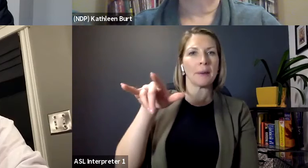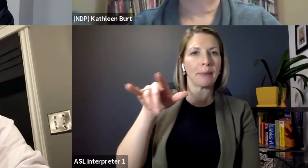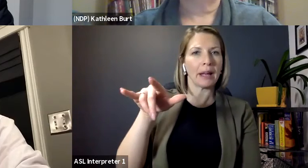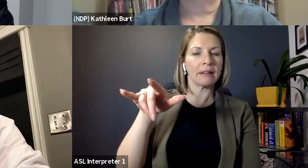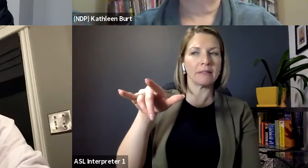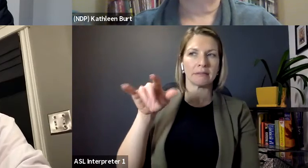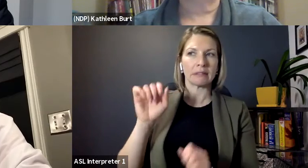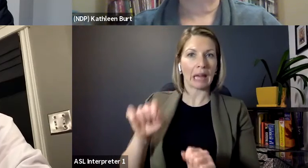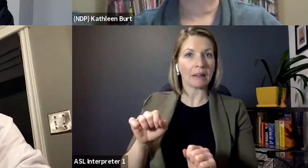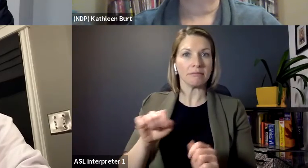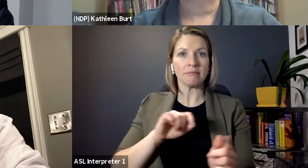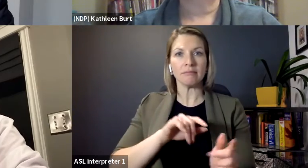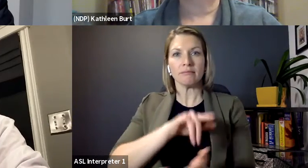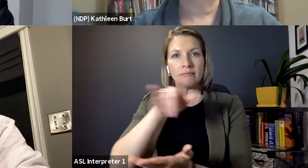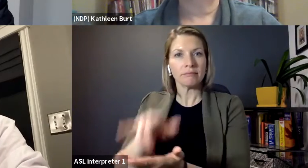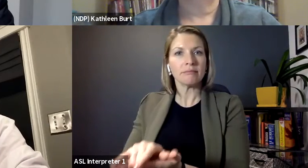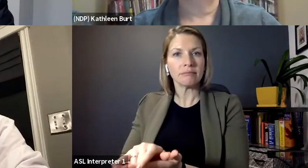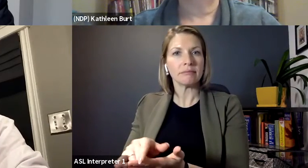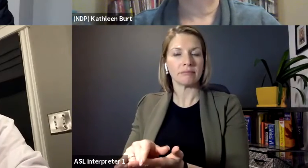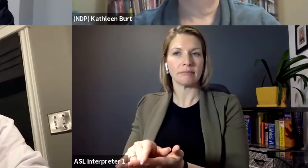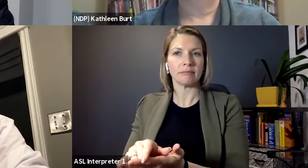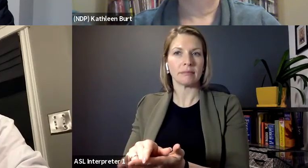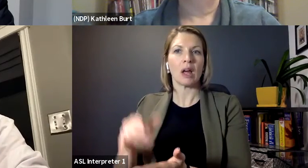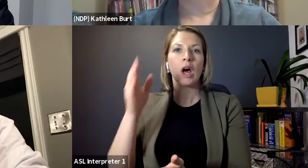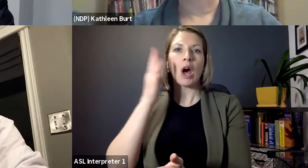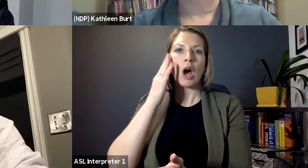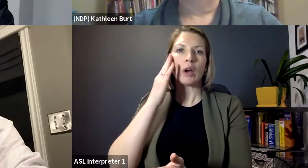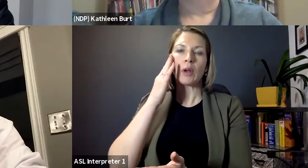pandemic. And I know the federal and provincial governments are working with